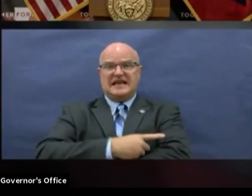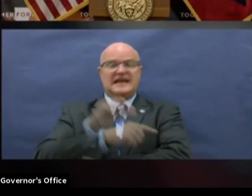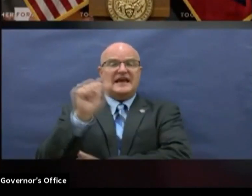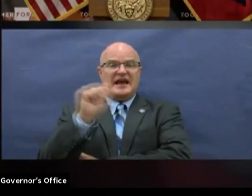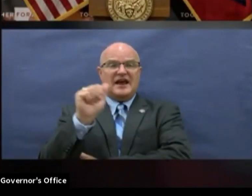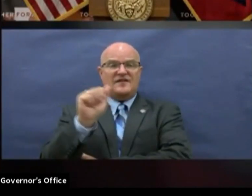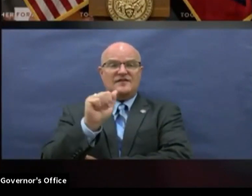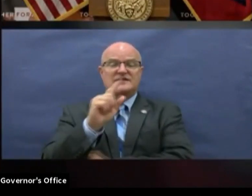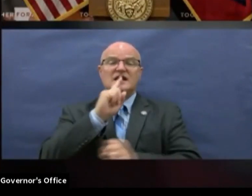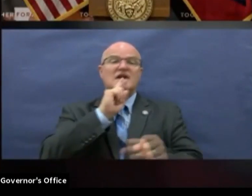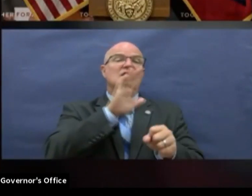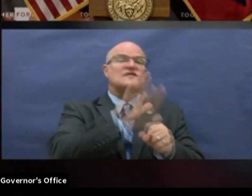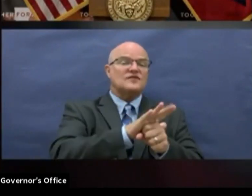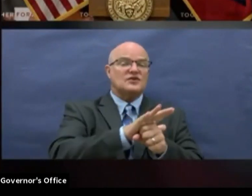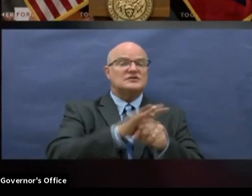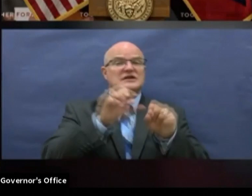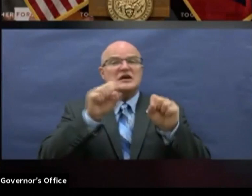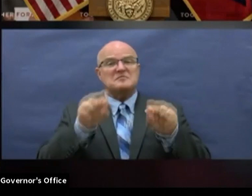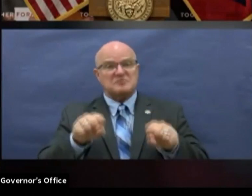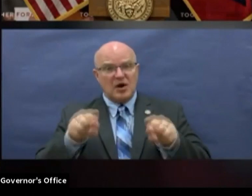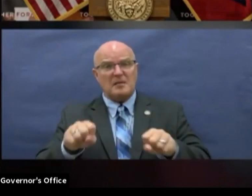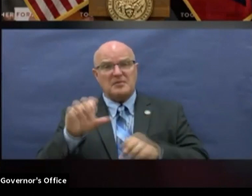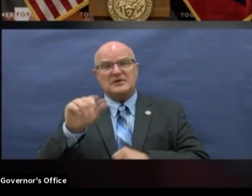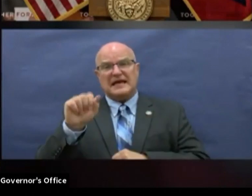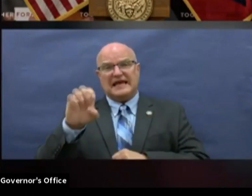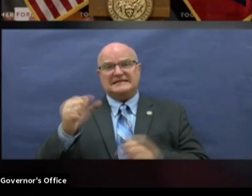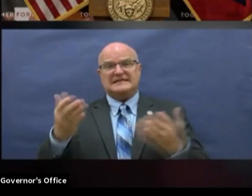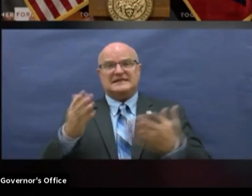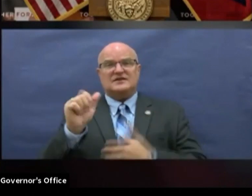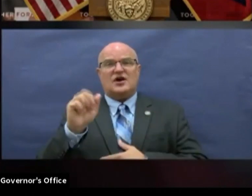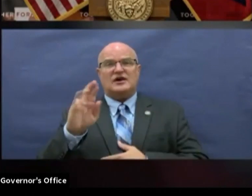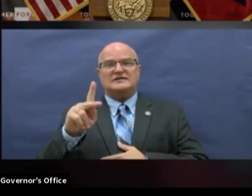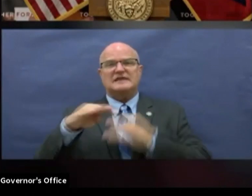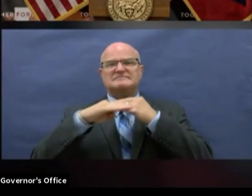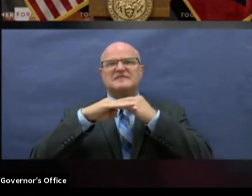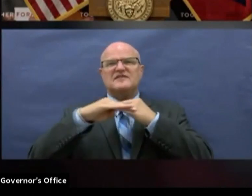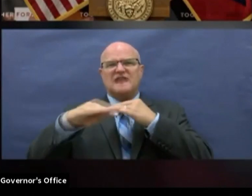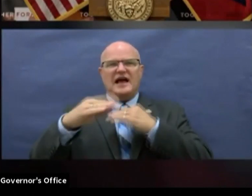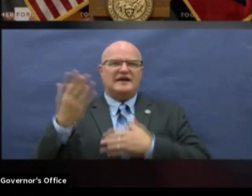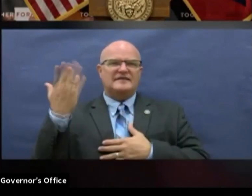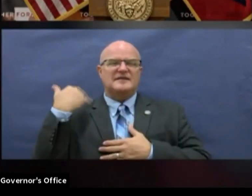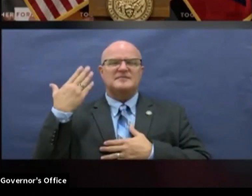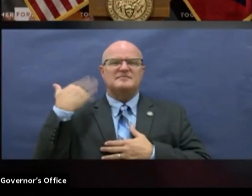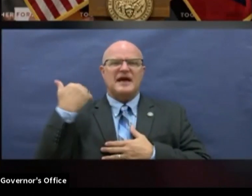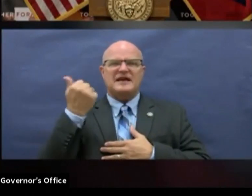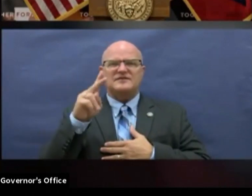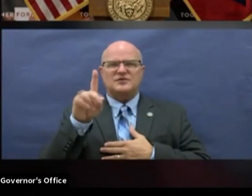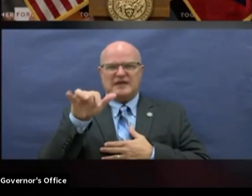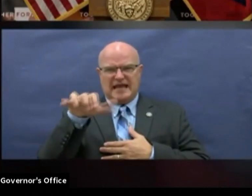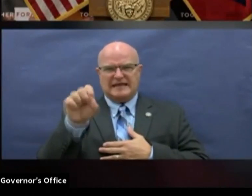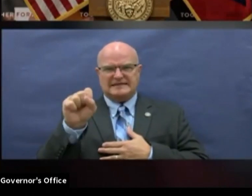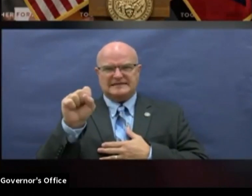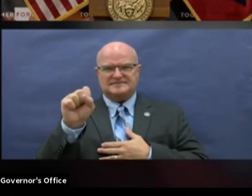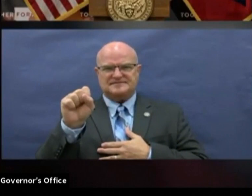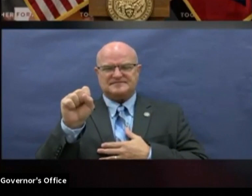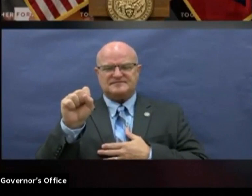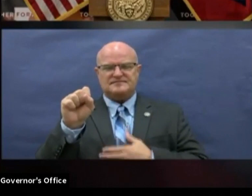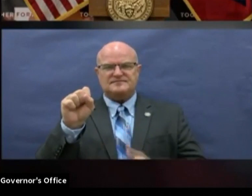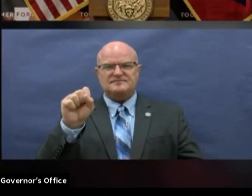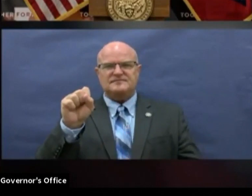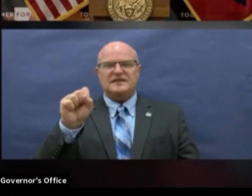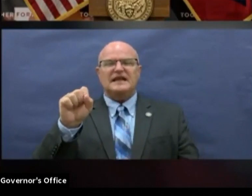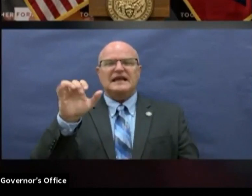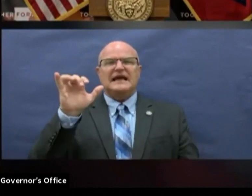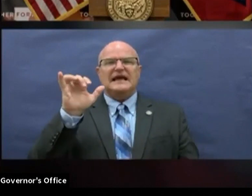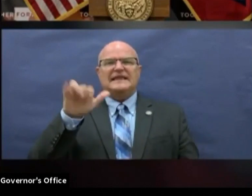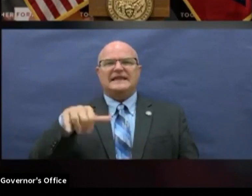both confirmed and probable cases in Arkansas, a little bit flat over the last few days. And